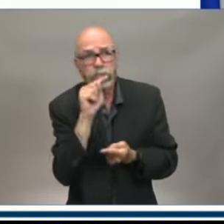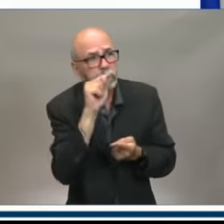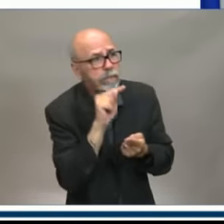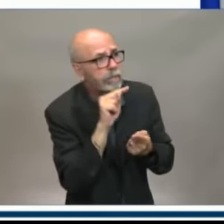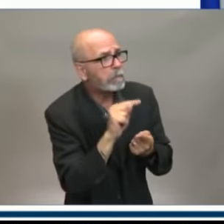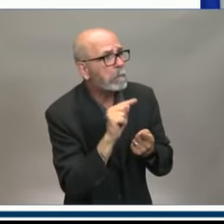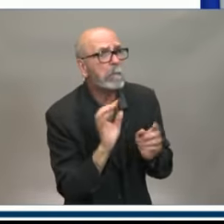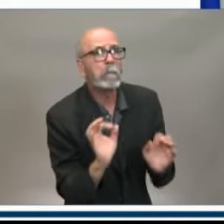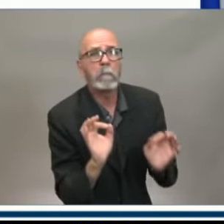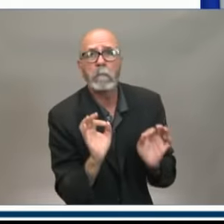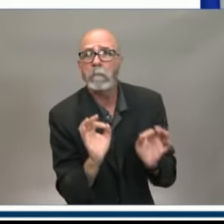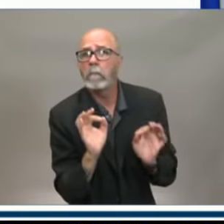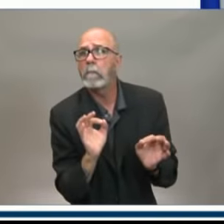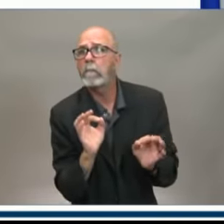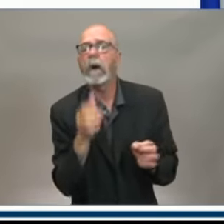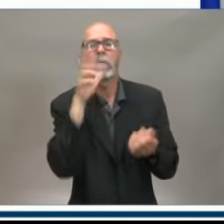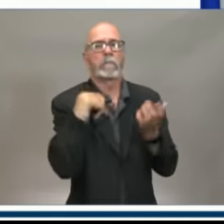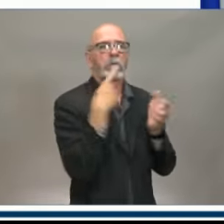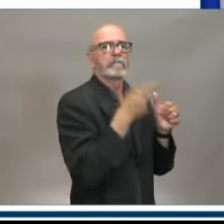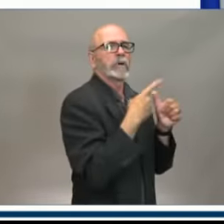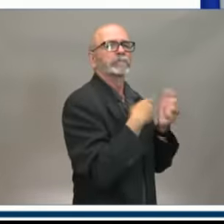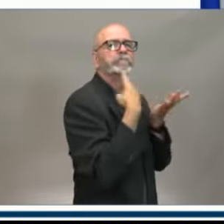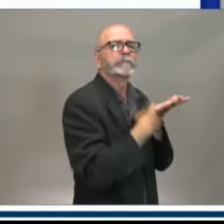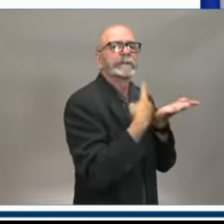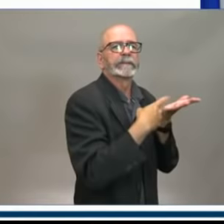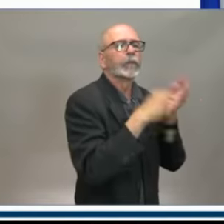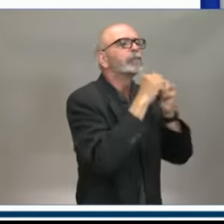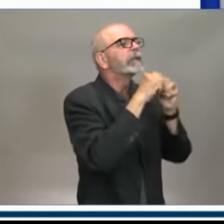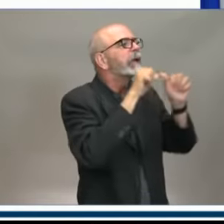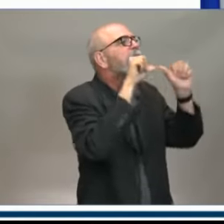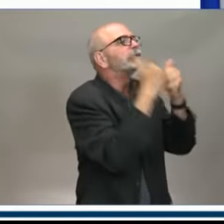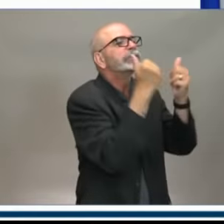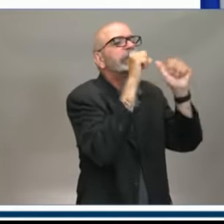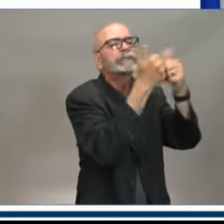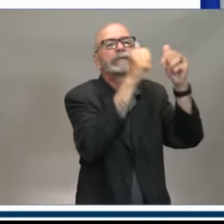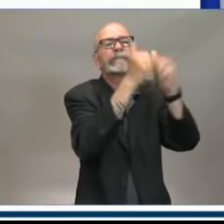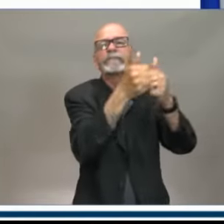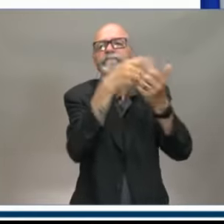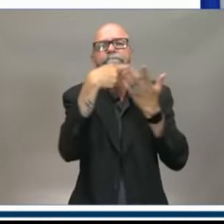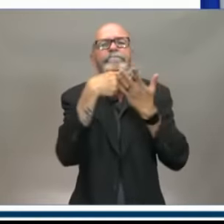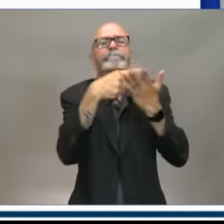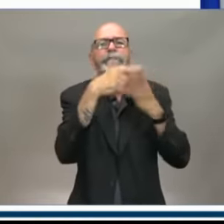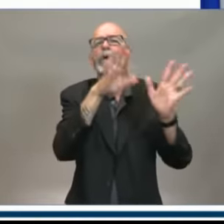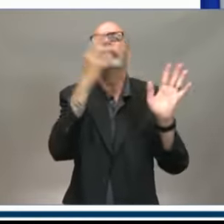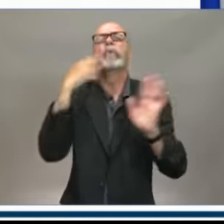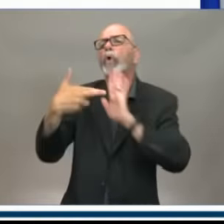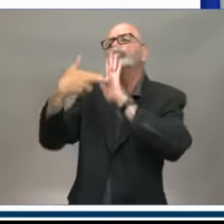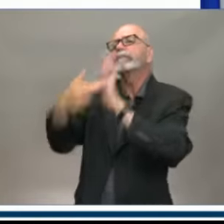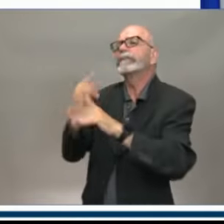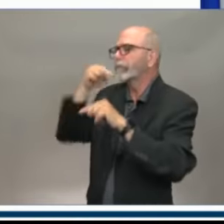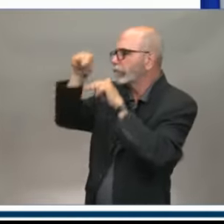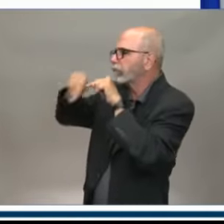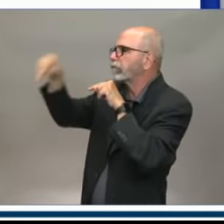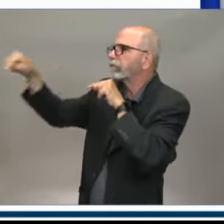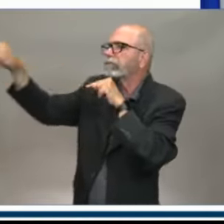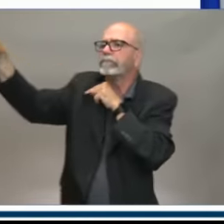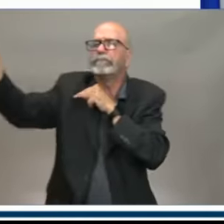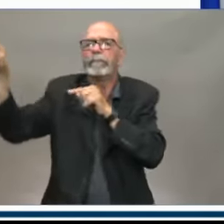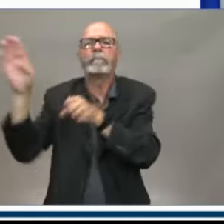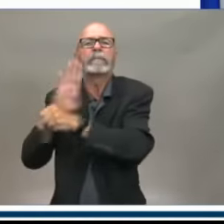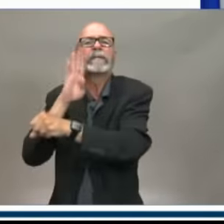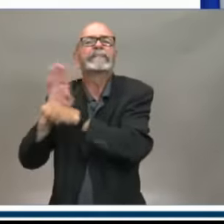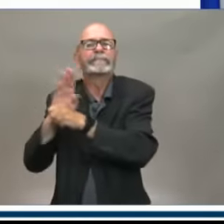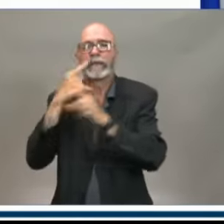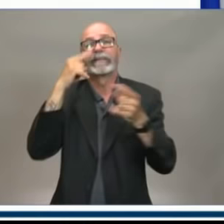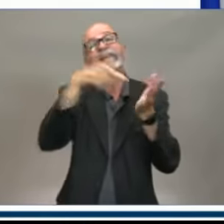associations that represent those businesses. We're seeing now, we've done it with cosmetology, for example, that information is being shared